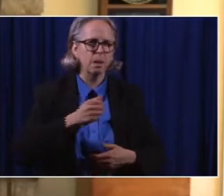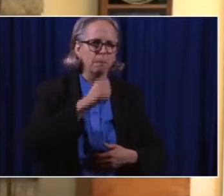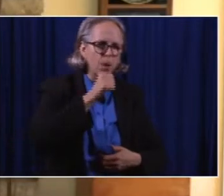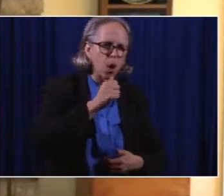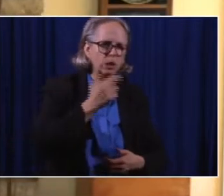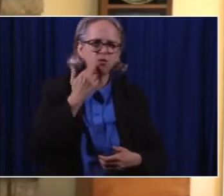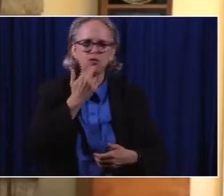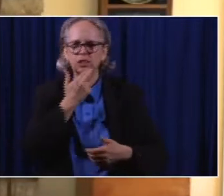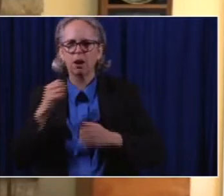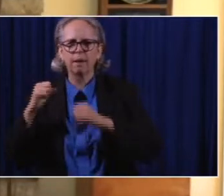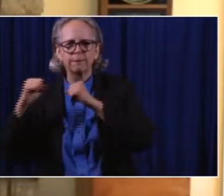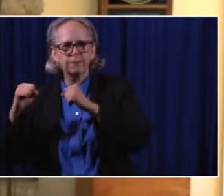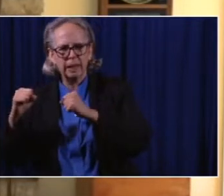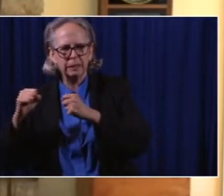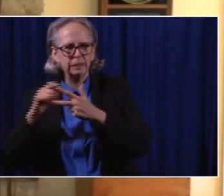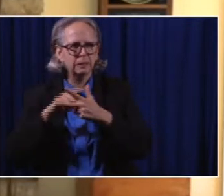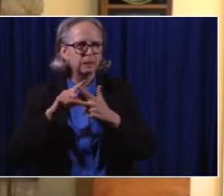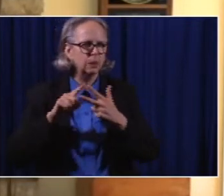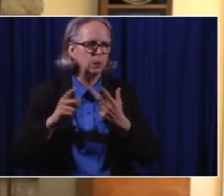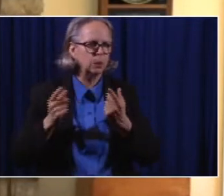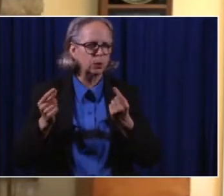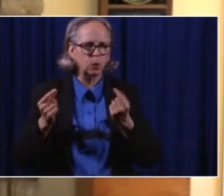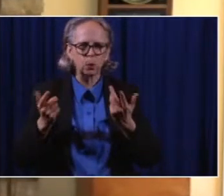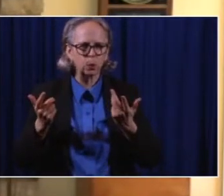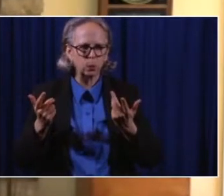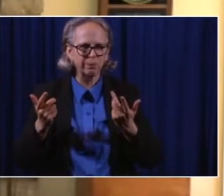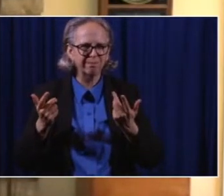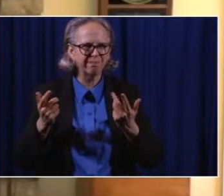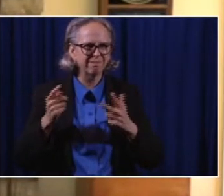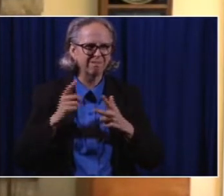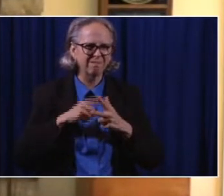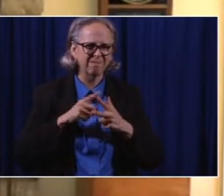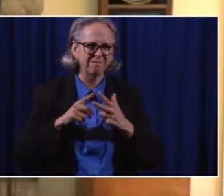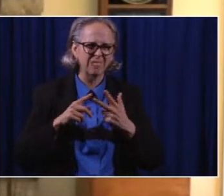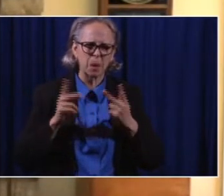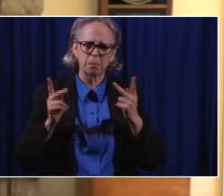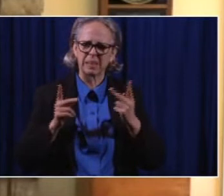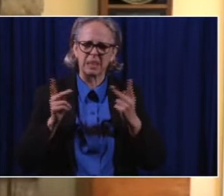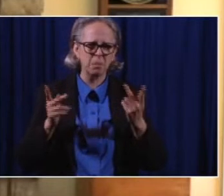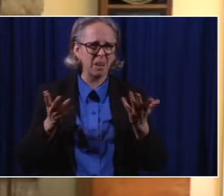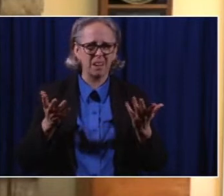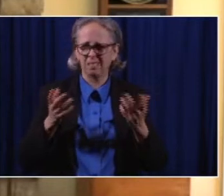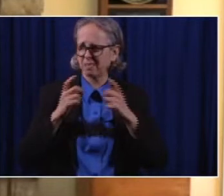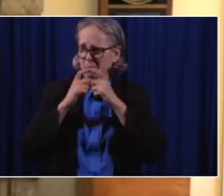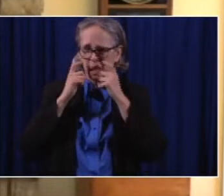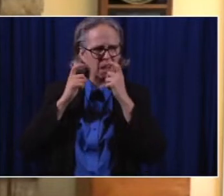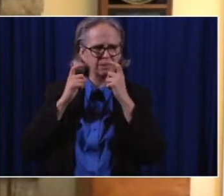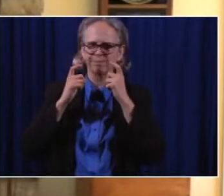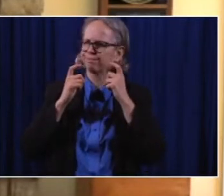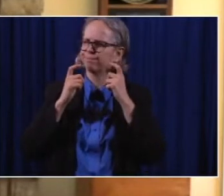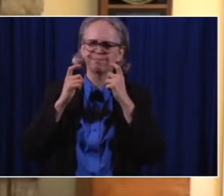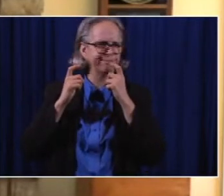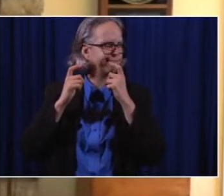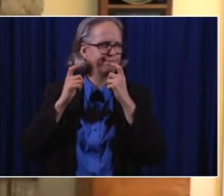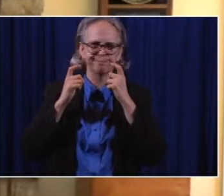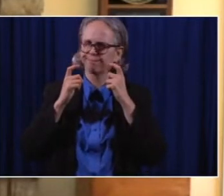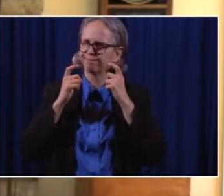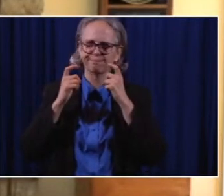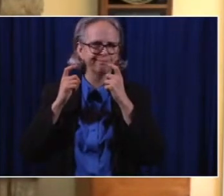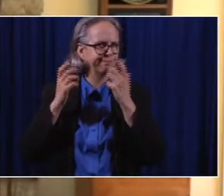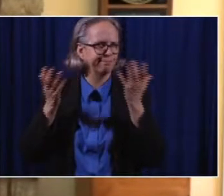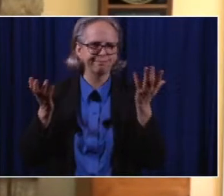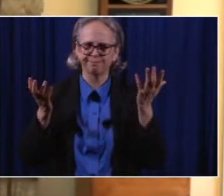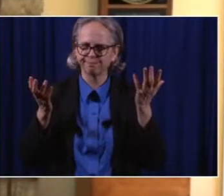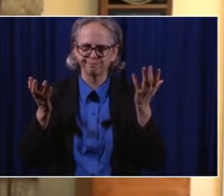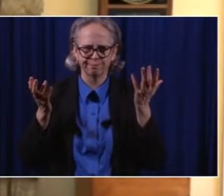is based upon the fact that people are not wearing masks. So for now, in answer to your